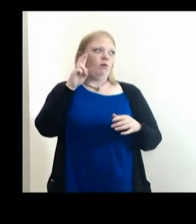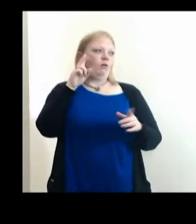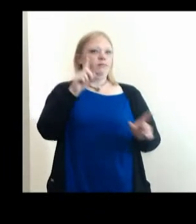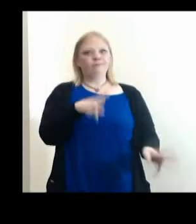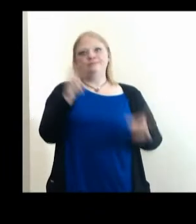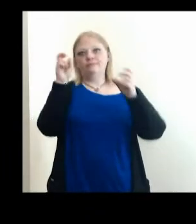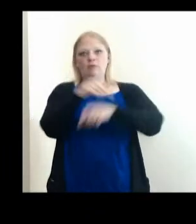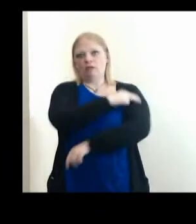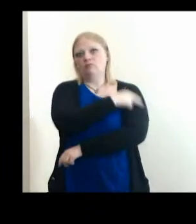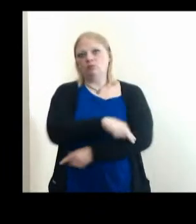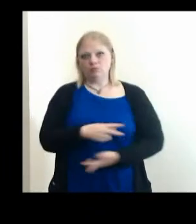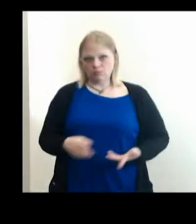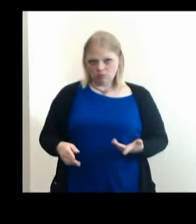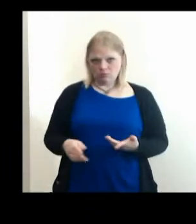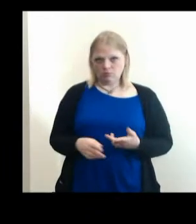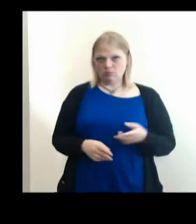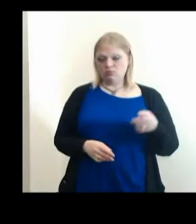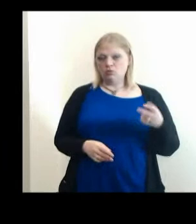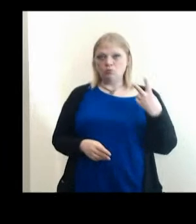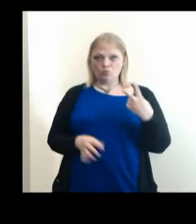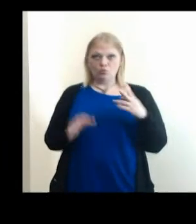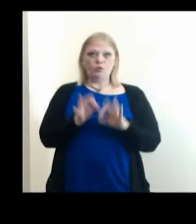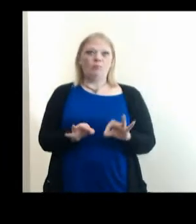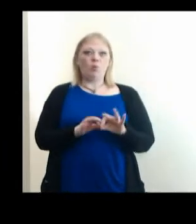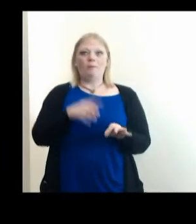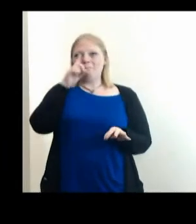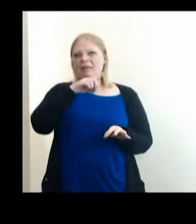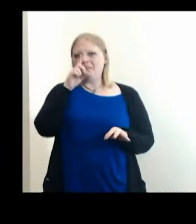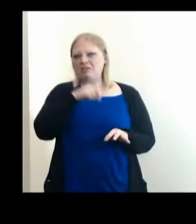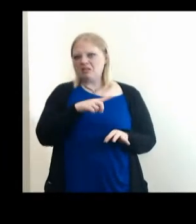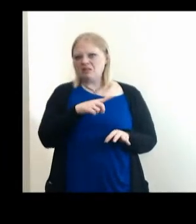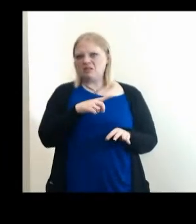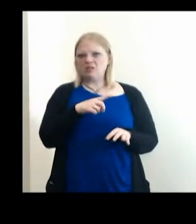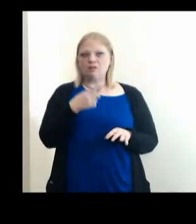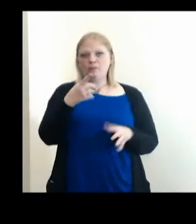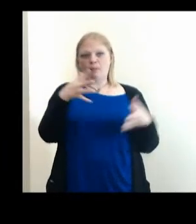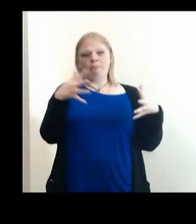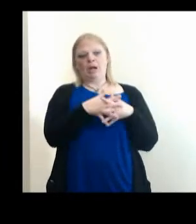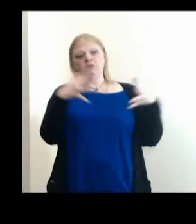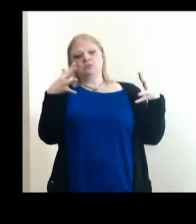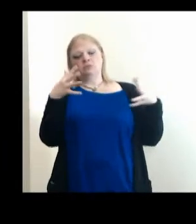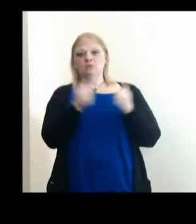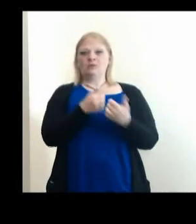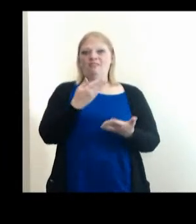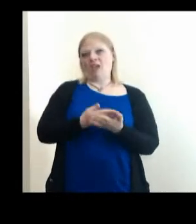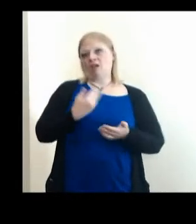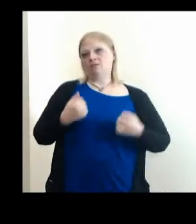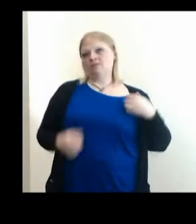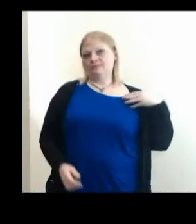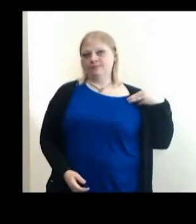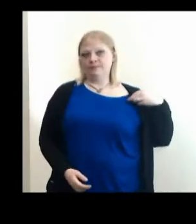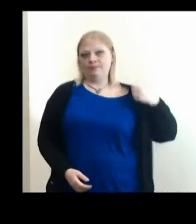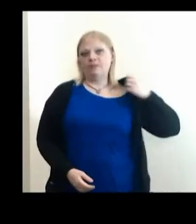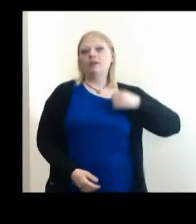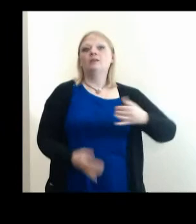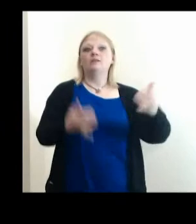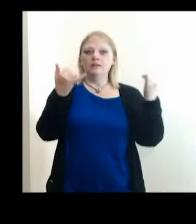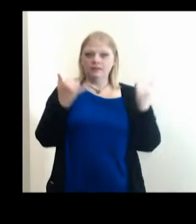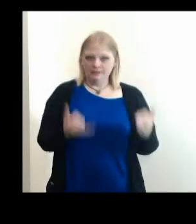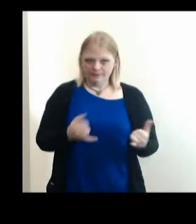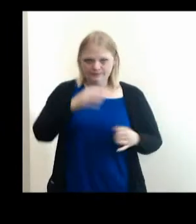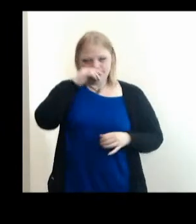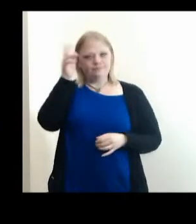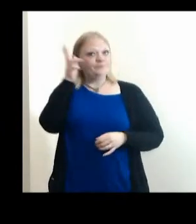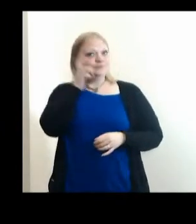hospitalized. So those are two important myths that we wanted to bust with the facts. Here's another myth that we've been